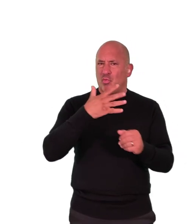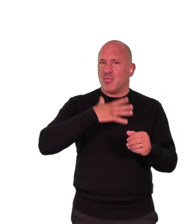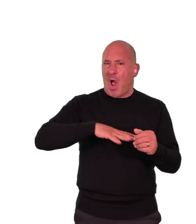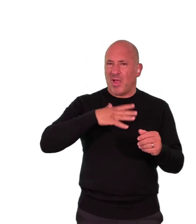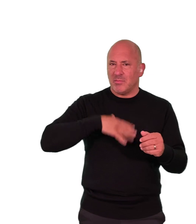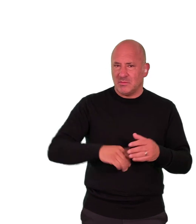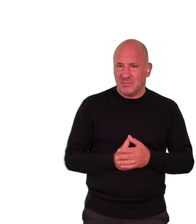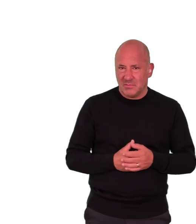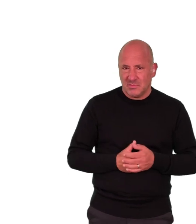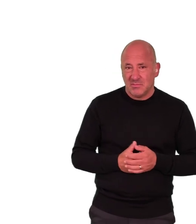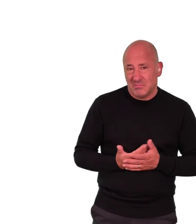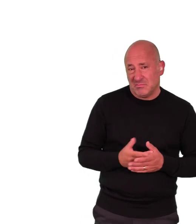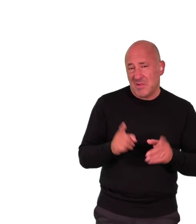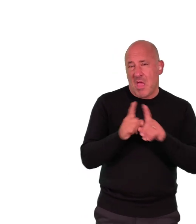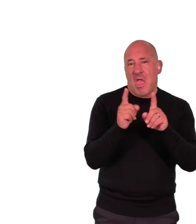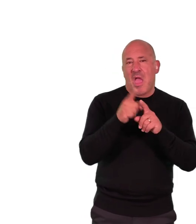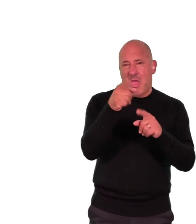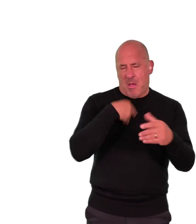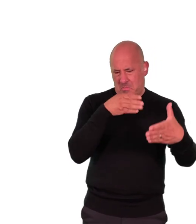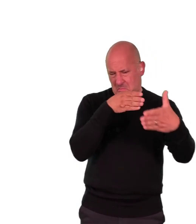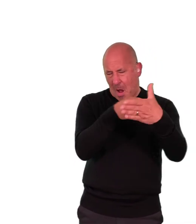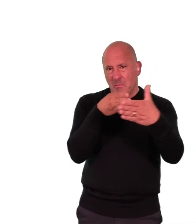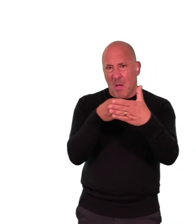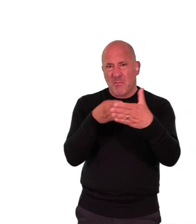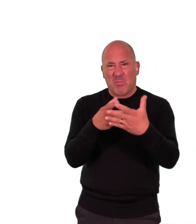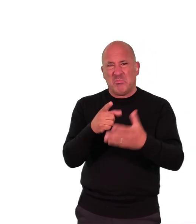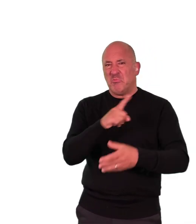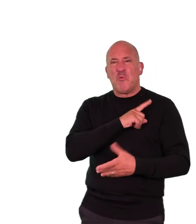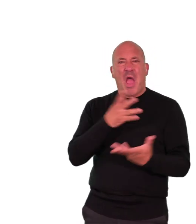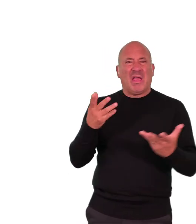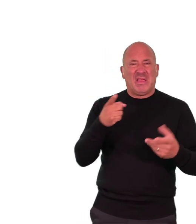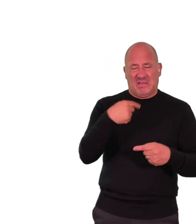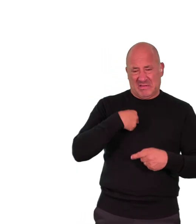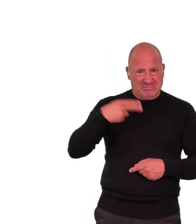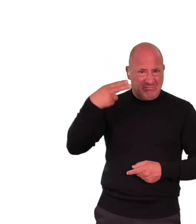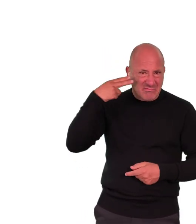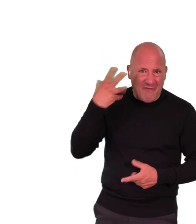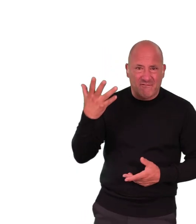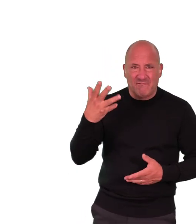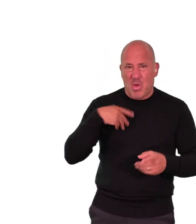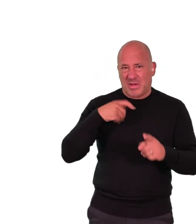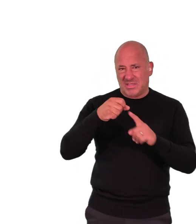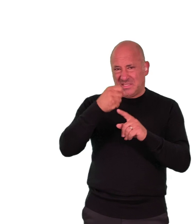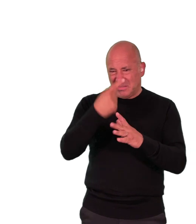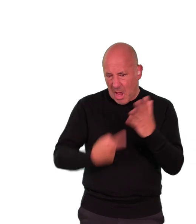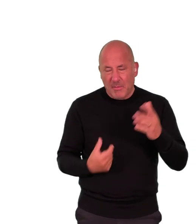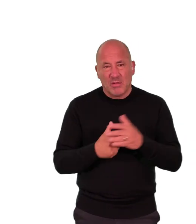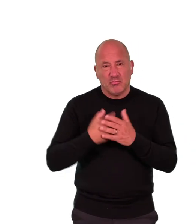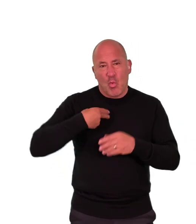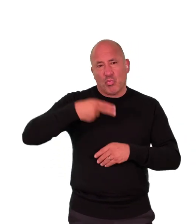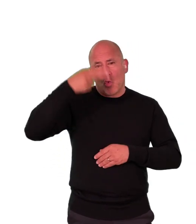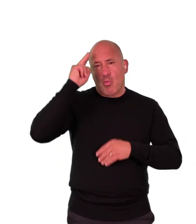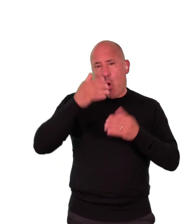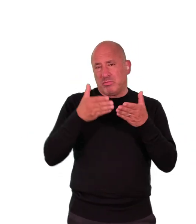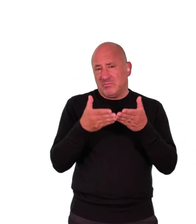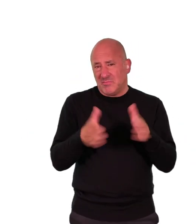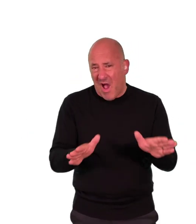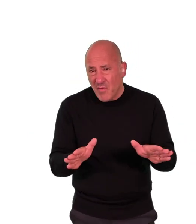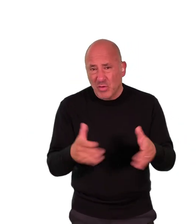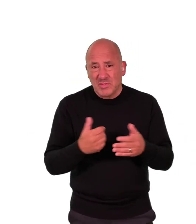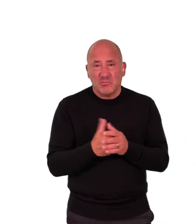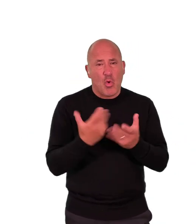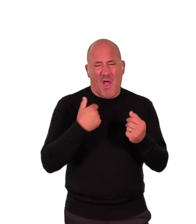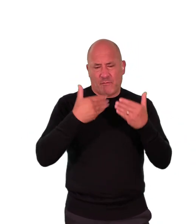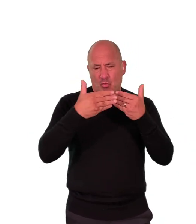your application and they won't count to the £12,000 limit. Some examples are if you need a British Sign Language interpreter or a note